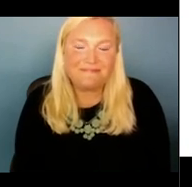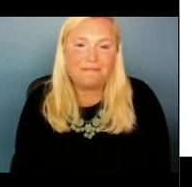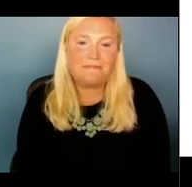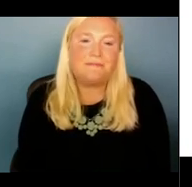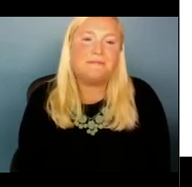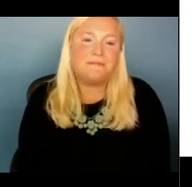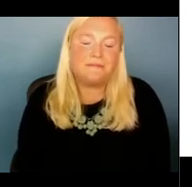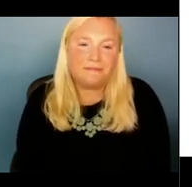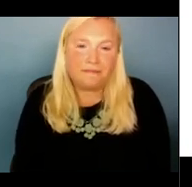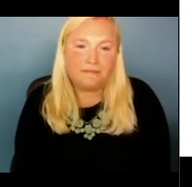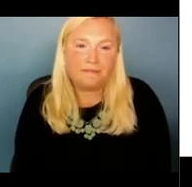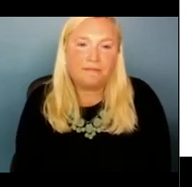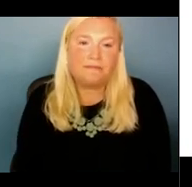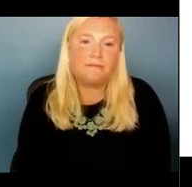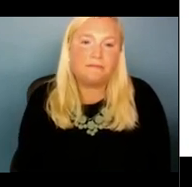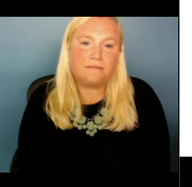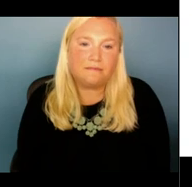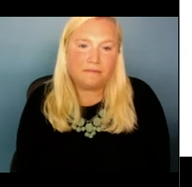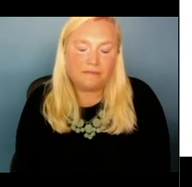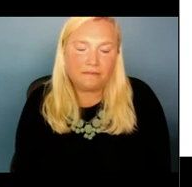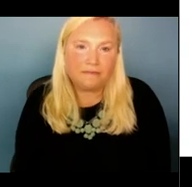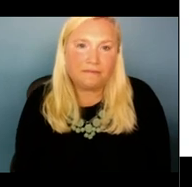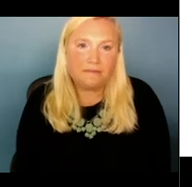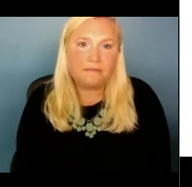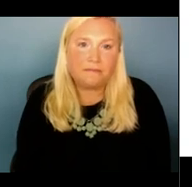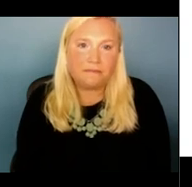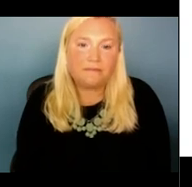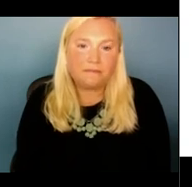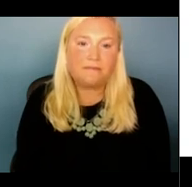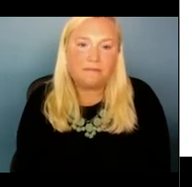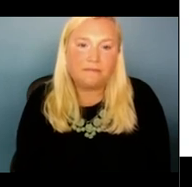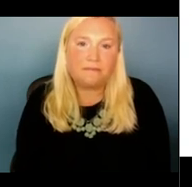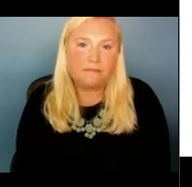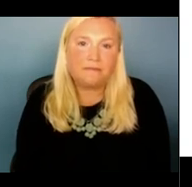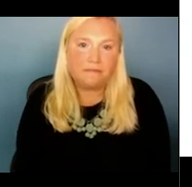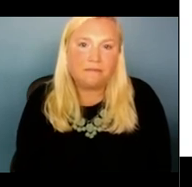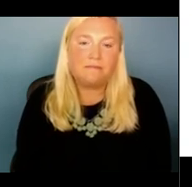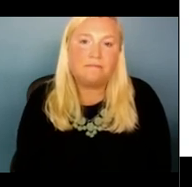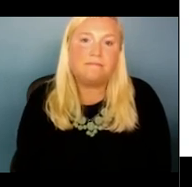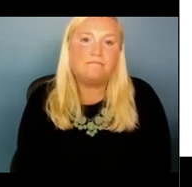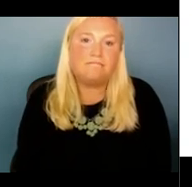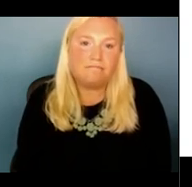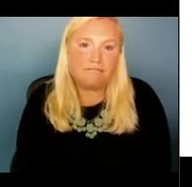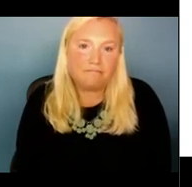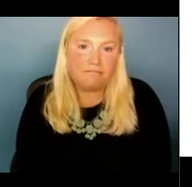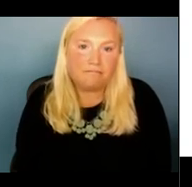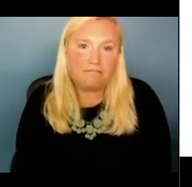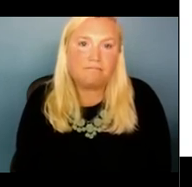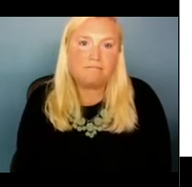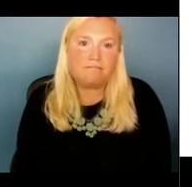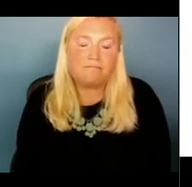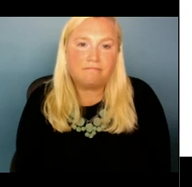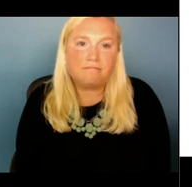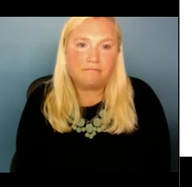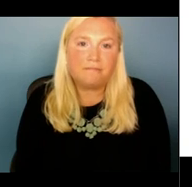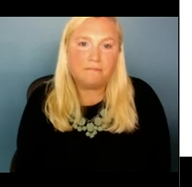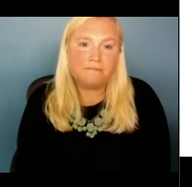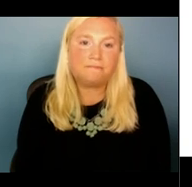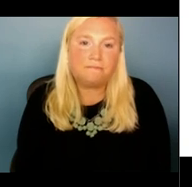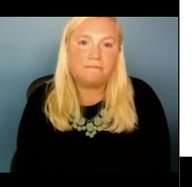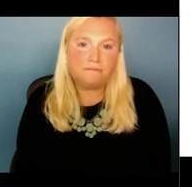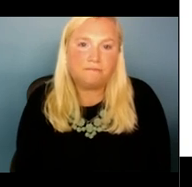work. If they're just barely able to be in the room with you because of their discomfort, then that in and of itself is